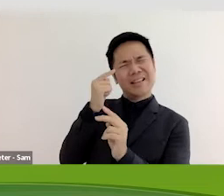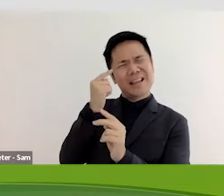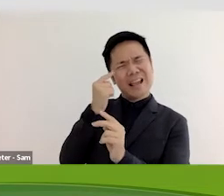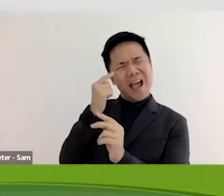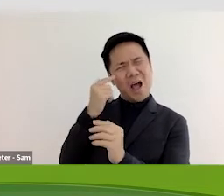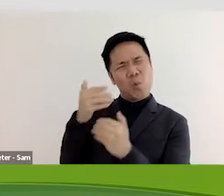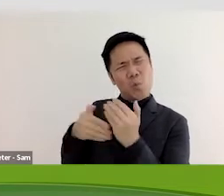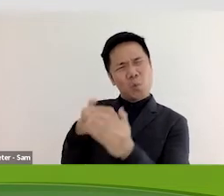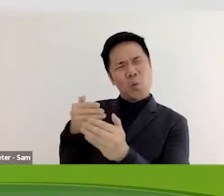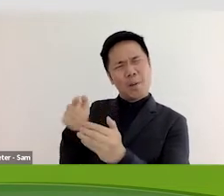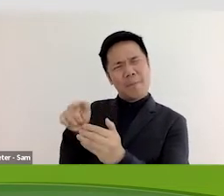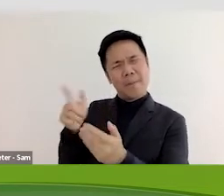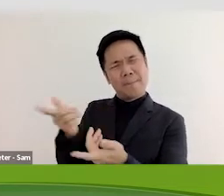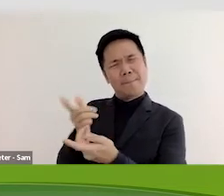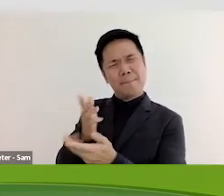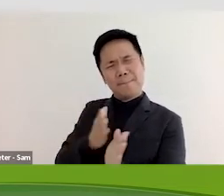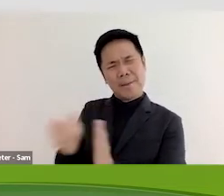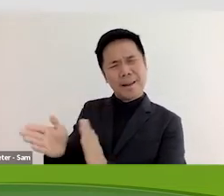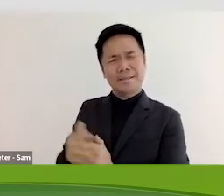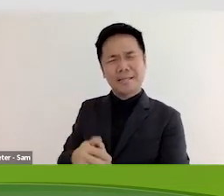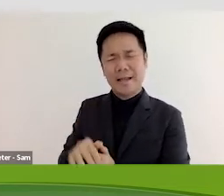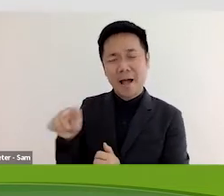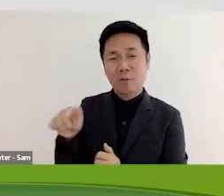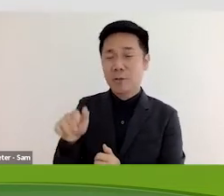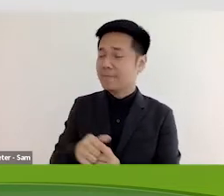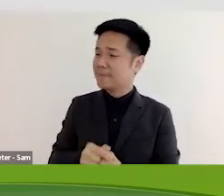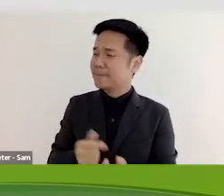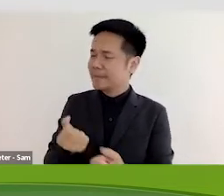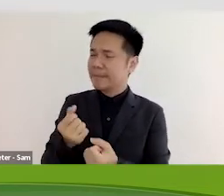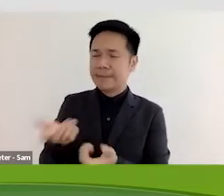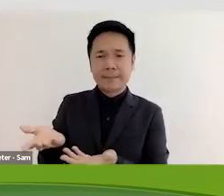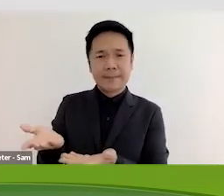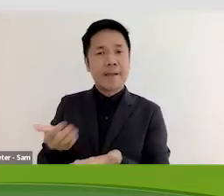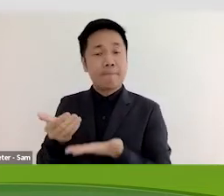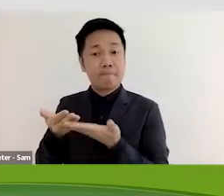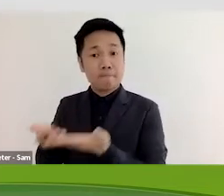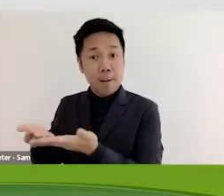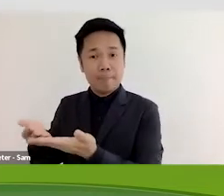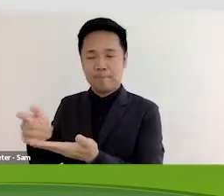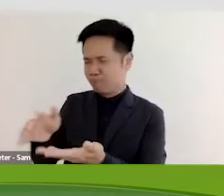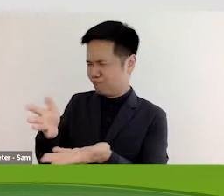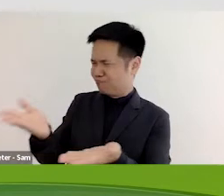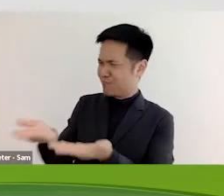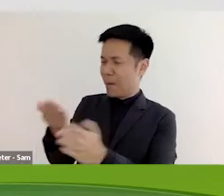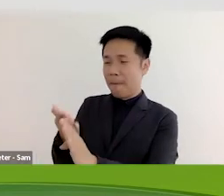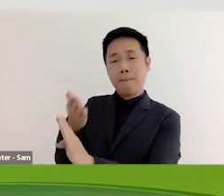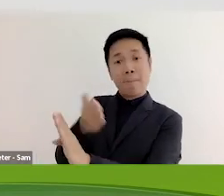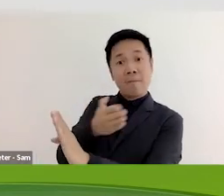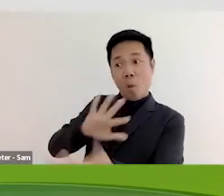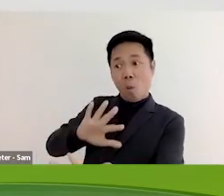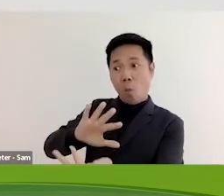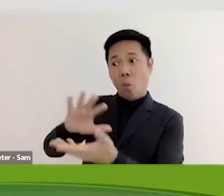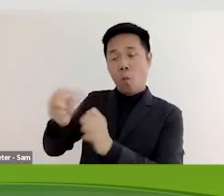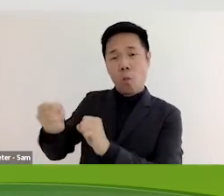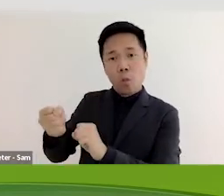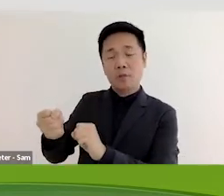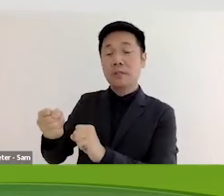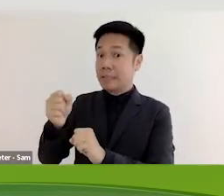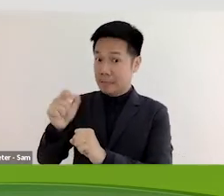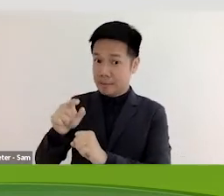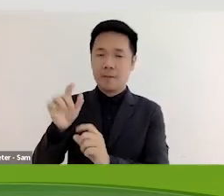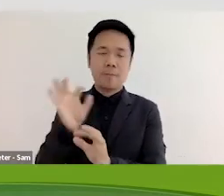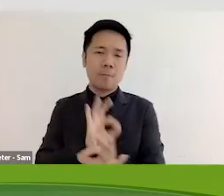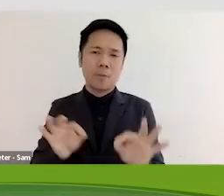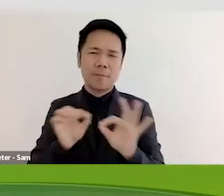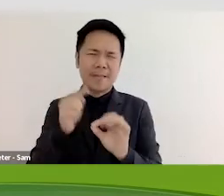mechanisms and shock-responsive social safety nets that are based on a thorough assessment of existing gender inequalities,